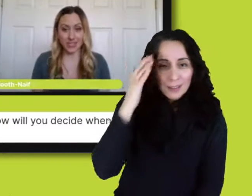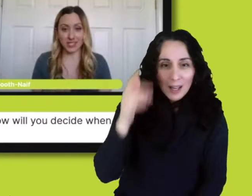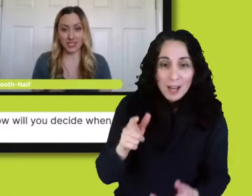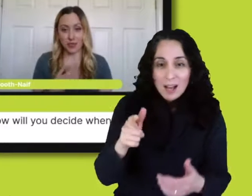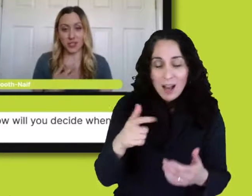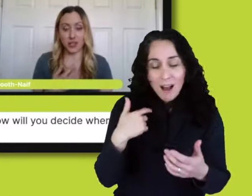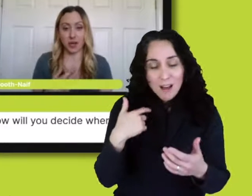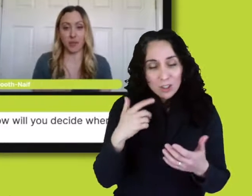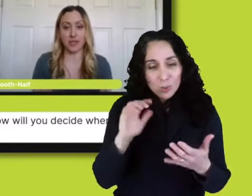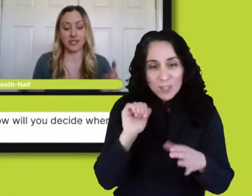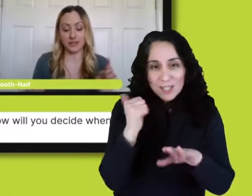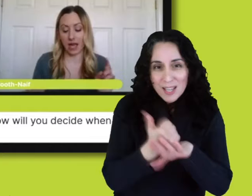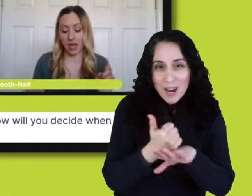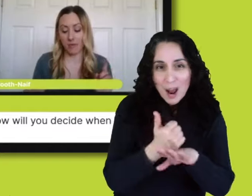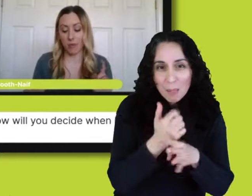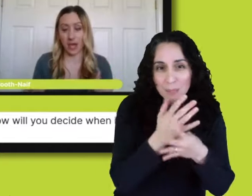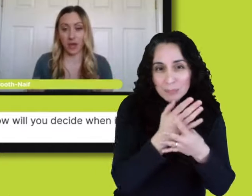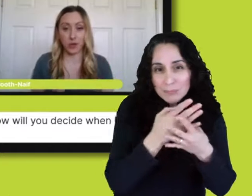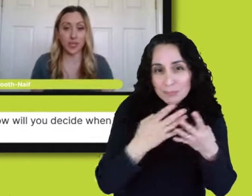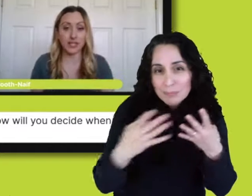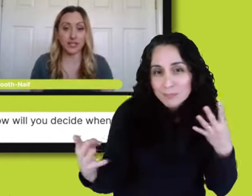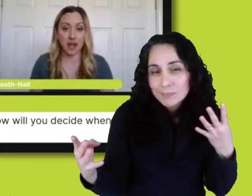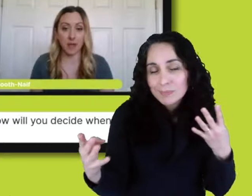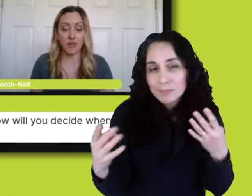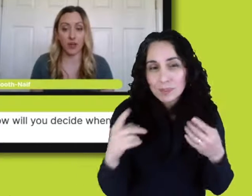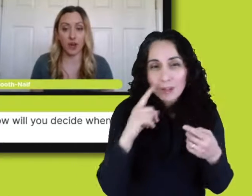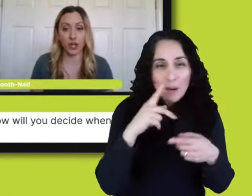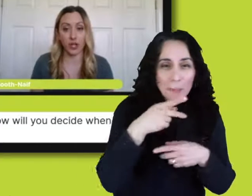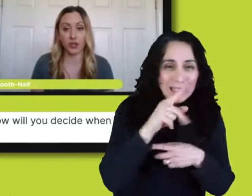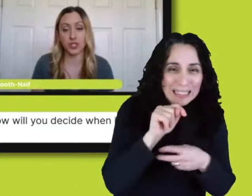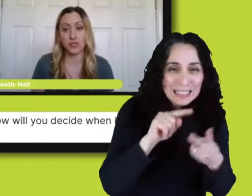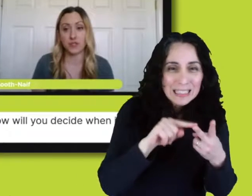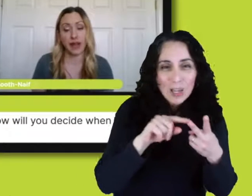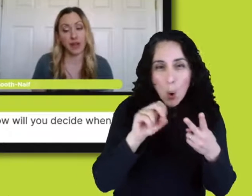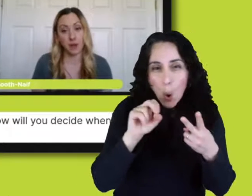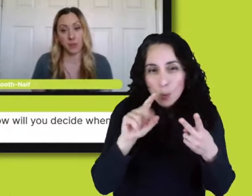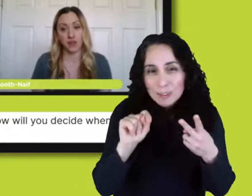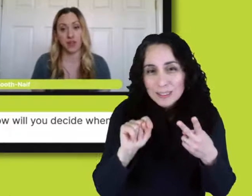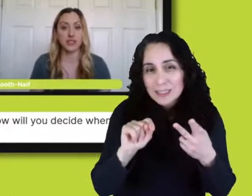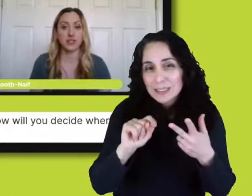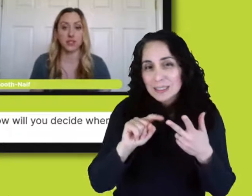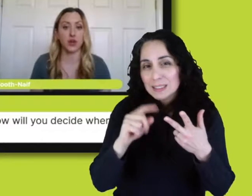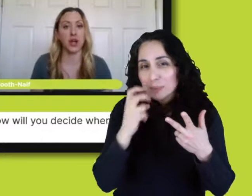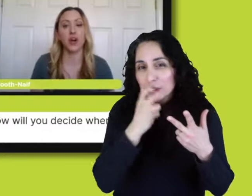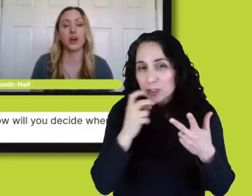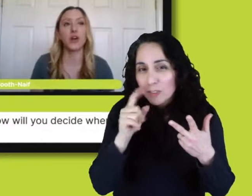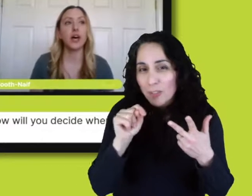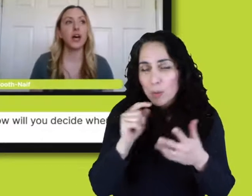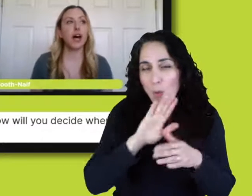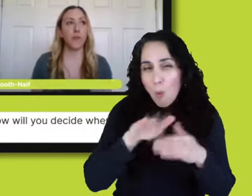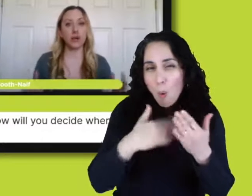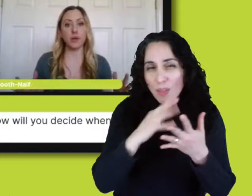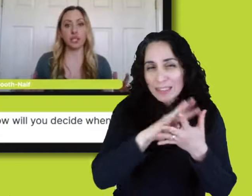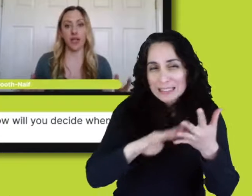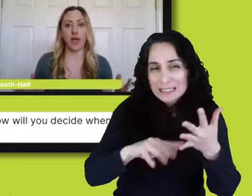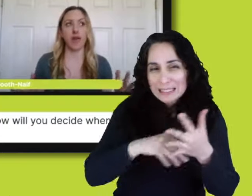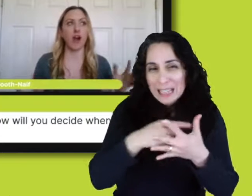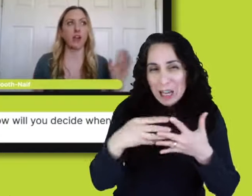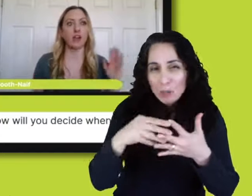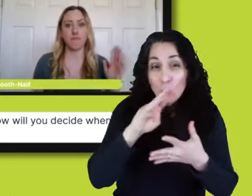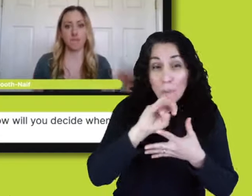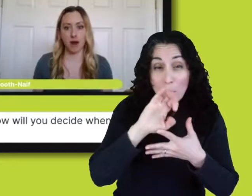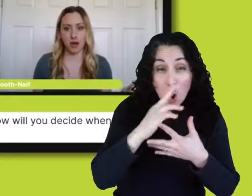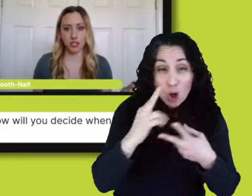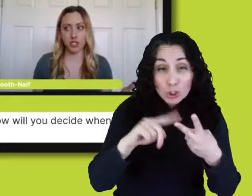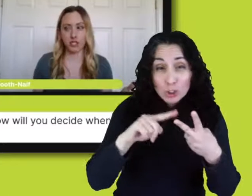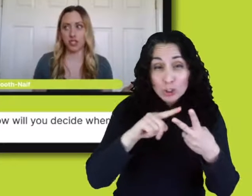PT, OT, speech therapies. We had a week set up for her to go to Smile Therapy for Kids in Toronto. I pretty much had